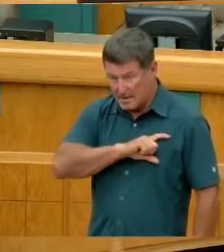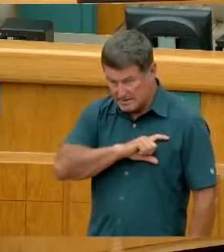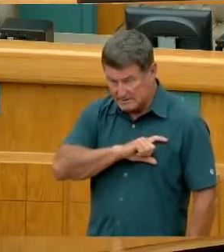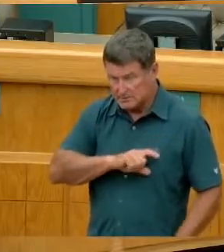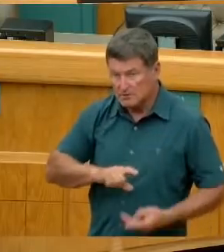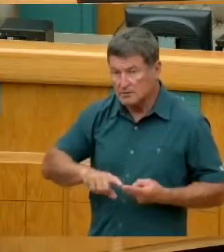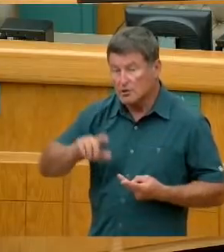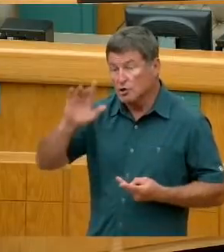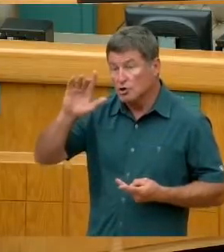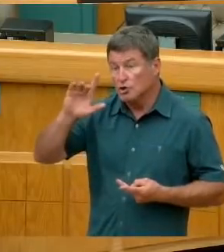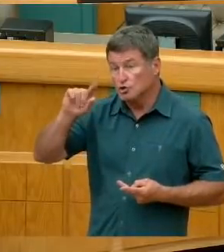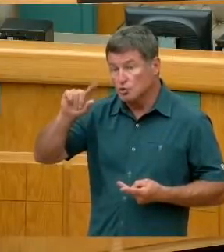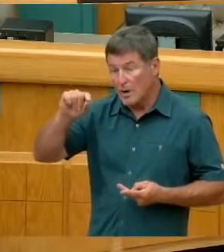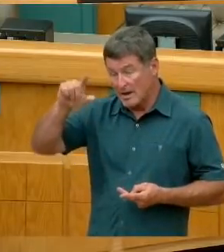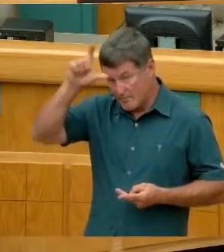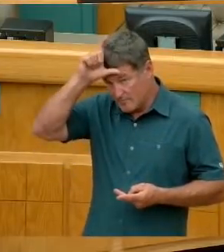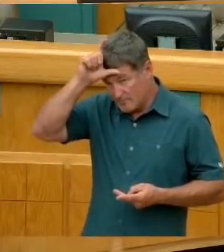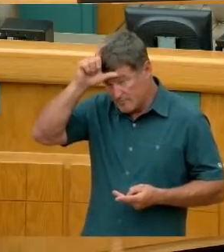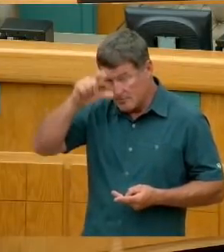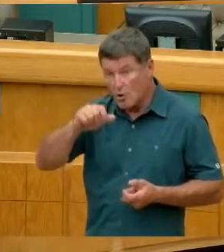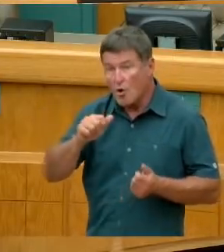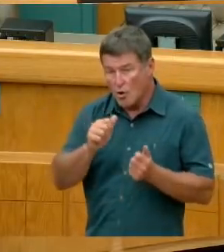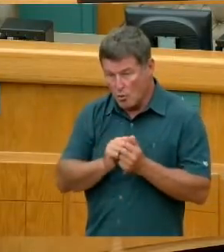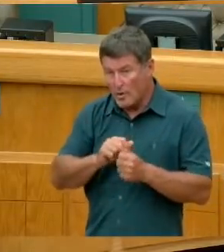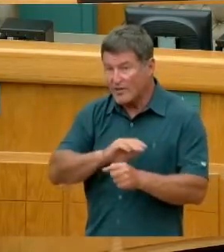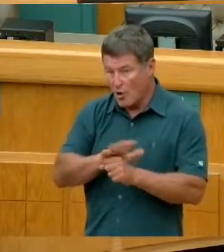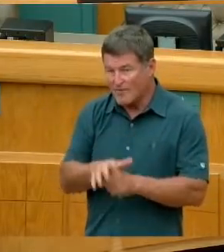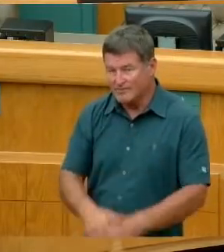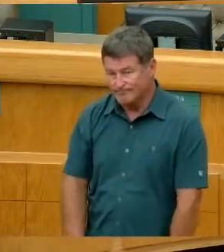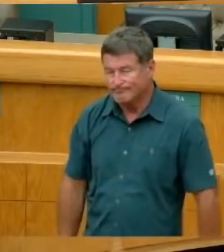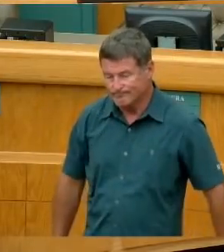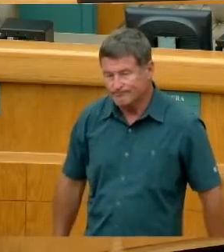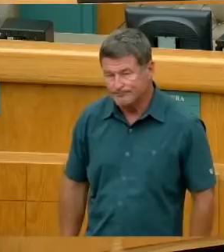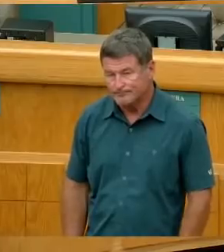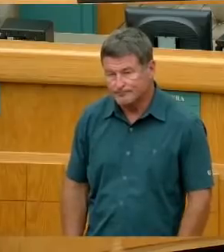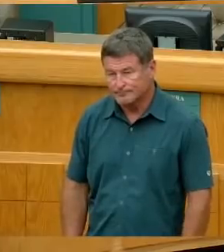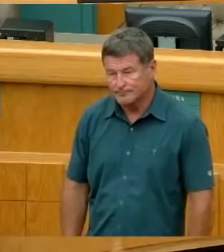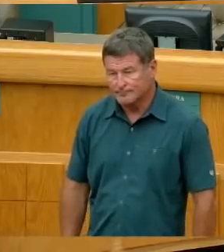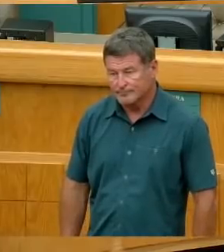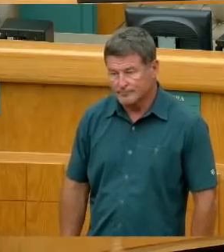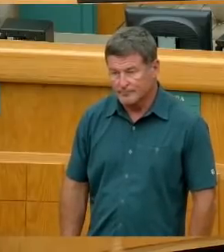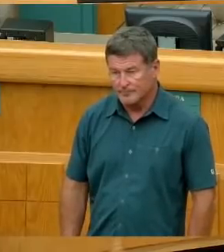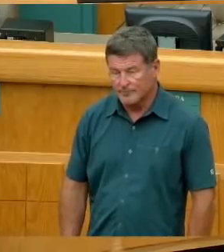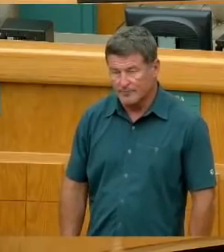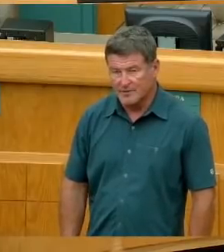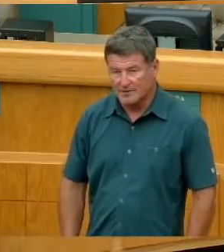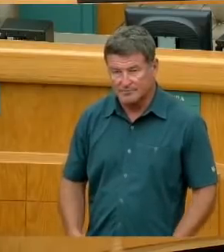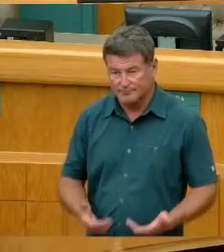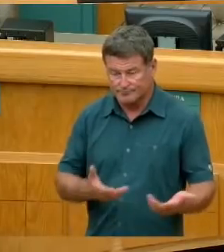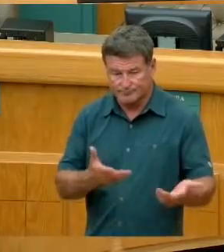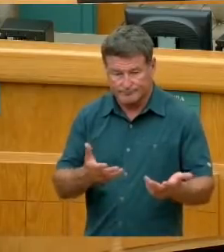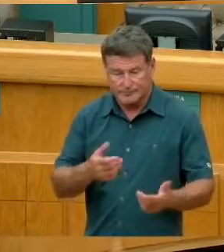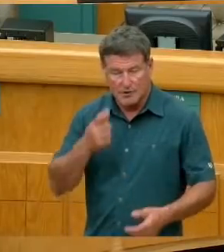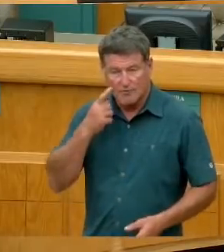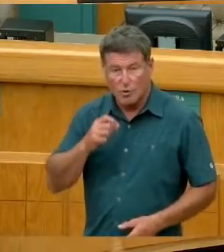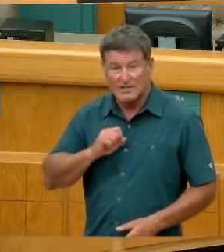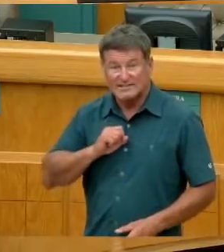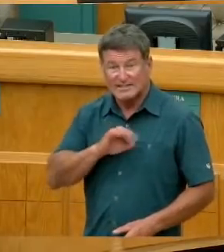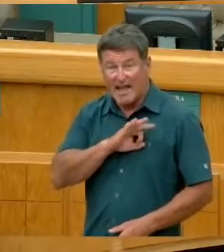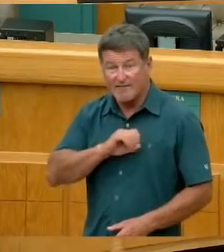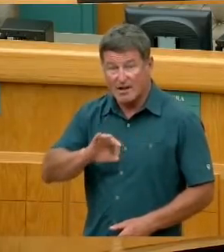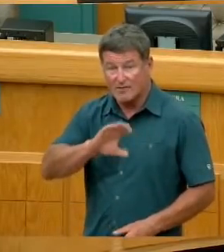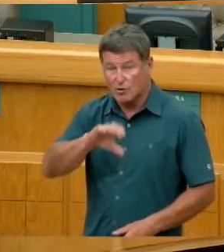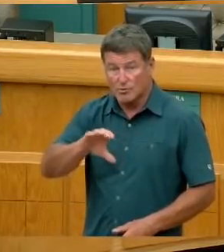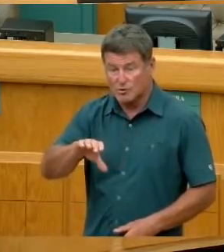there were about 20 police officers, 20 firefighters with COVID. And I don't have the number of